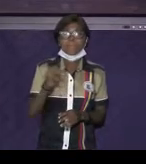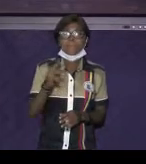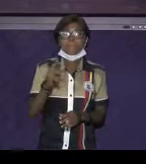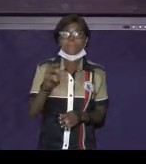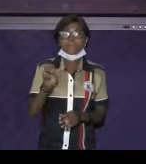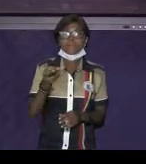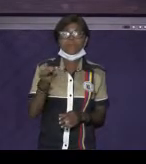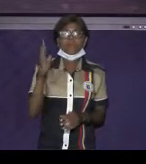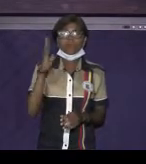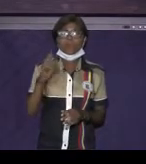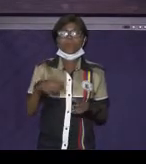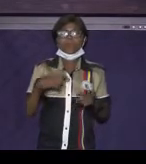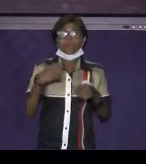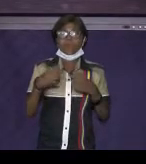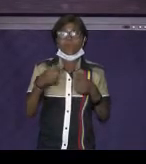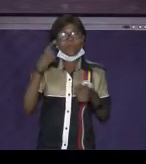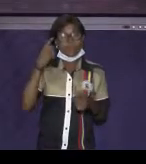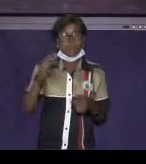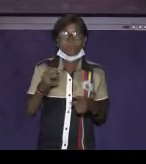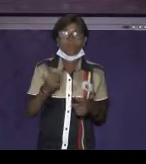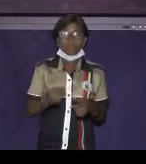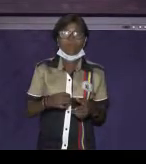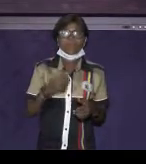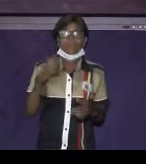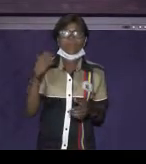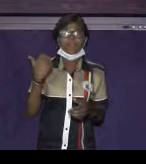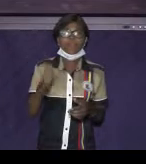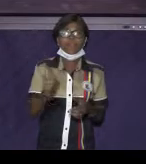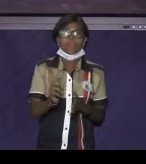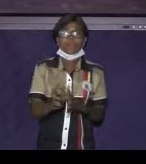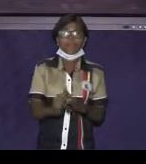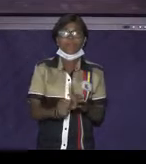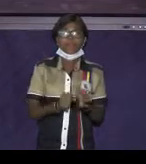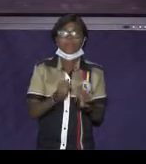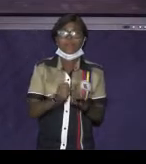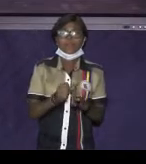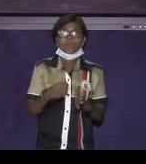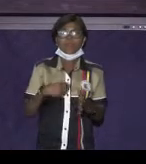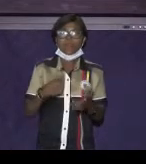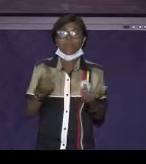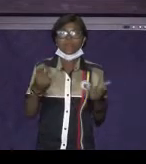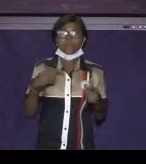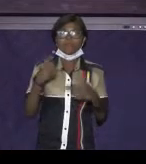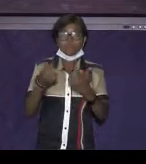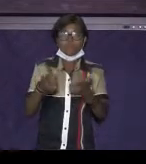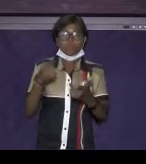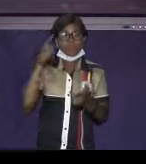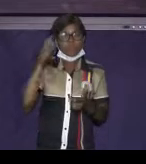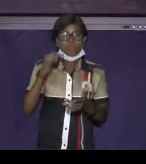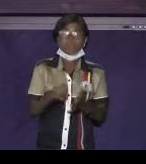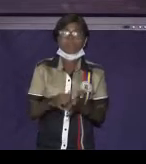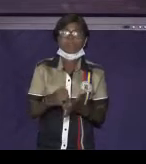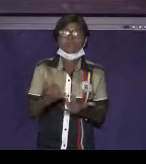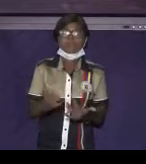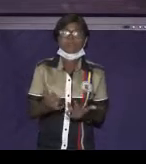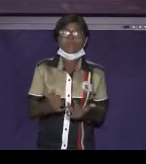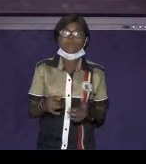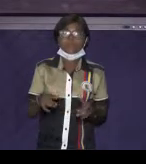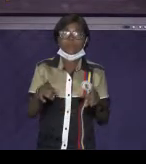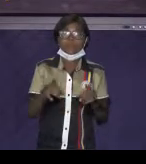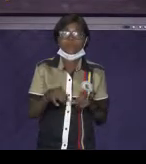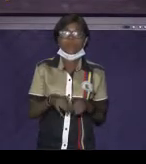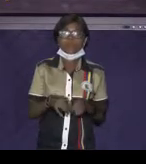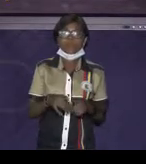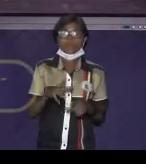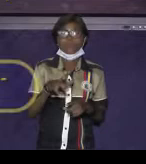for 1 second. And now we have successfully gotten the number of meters for 1 second. That is 10 meters for 1 second.